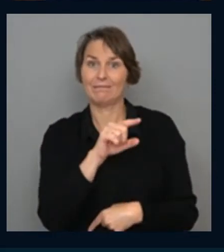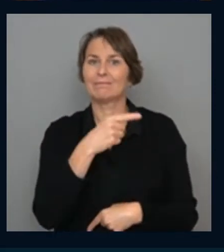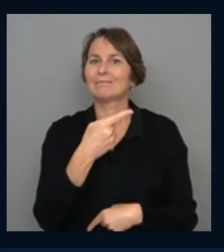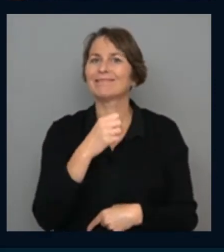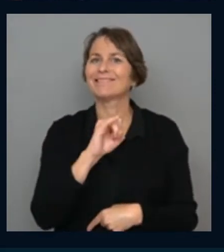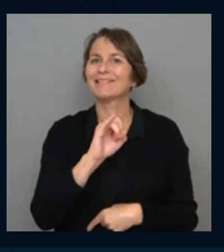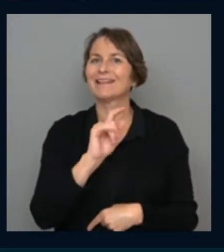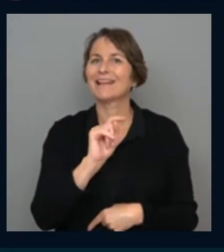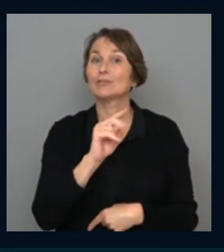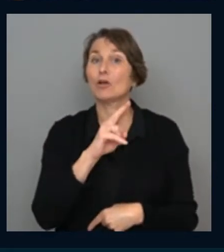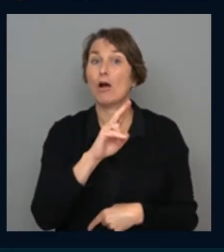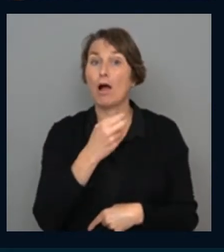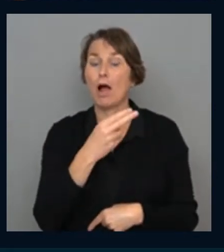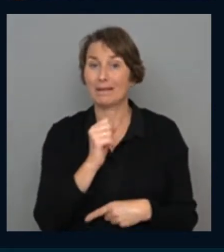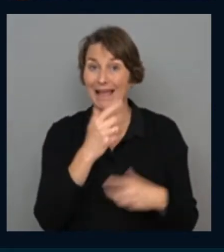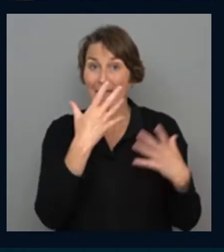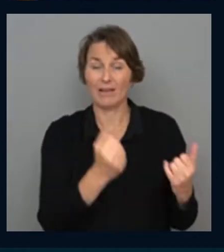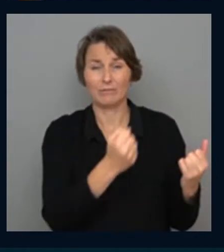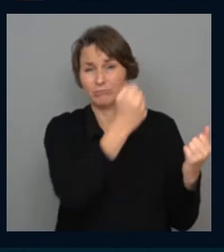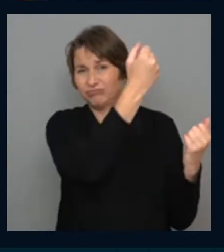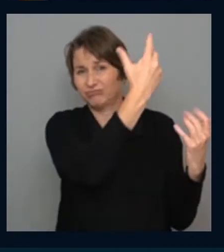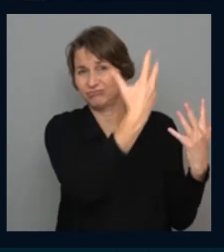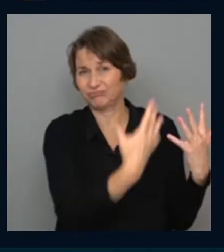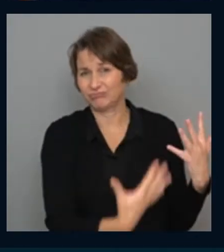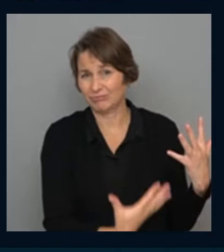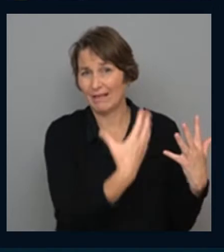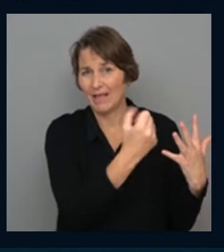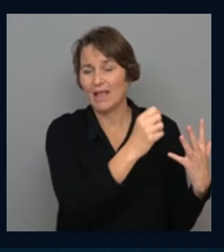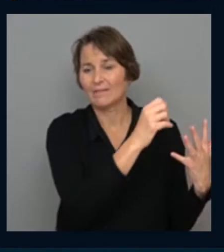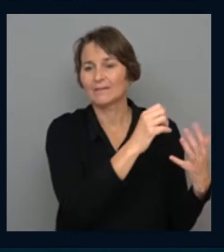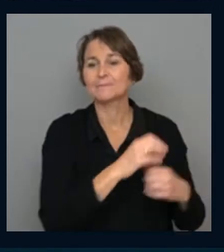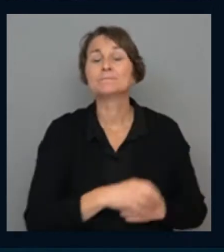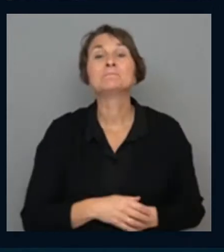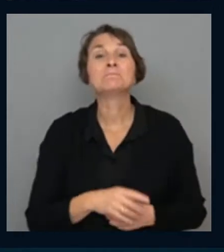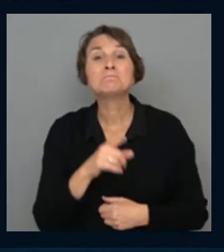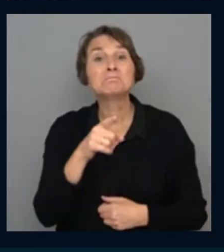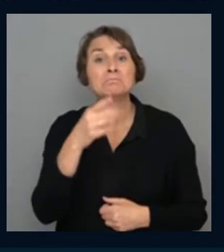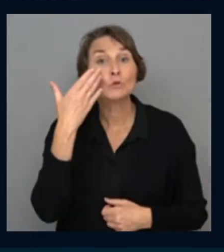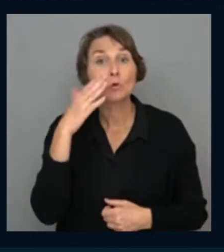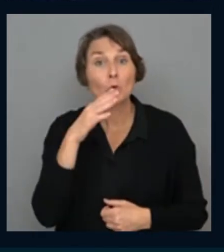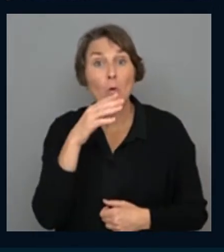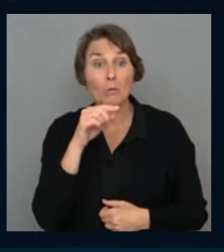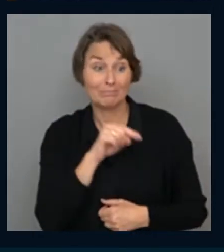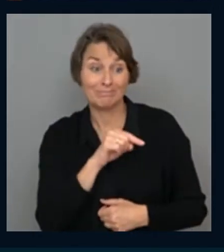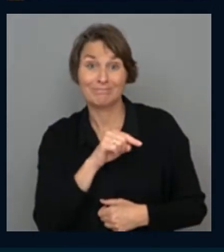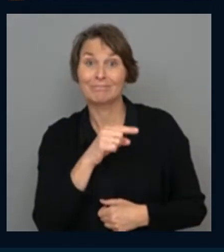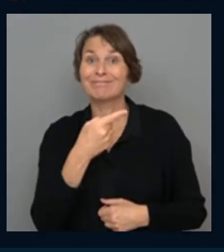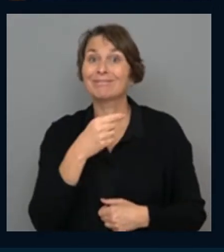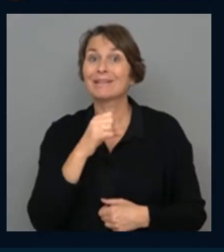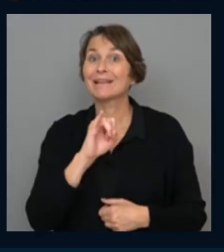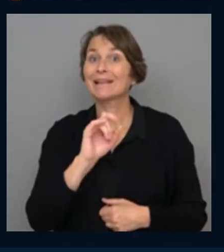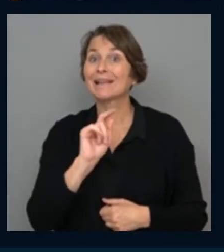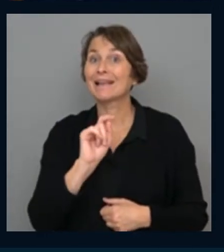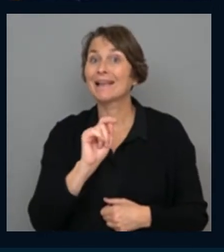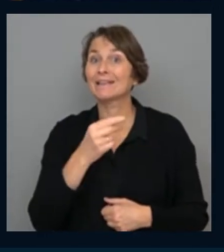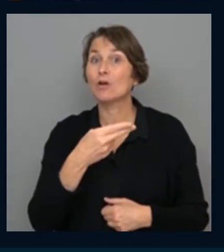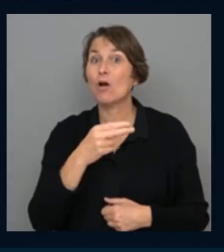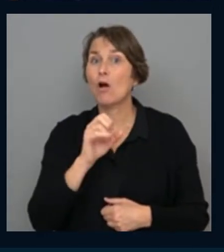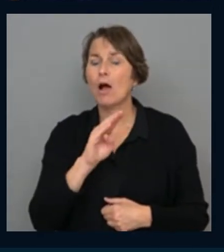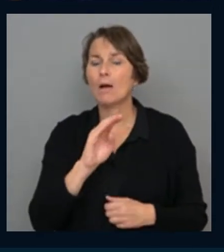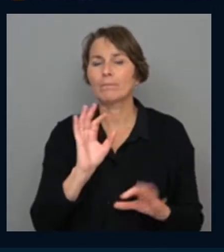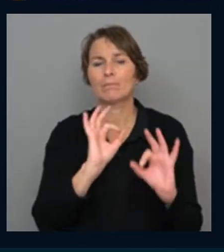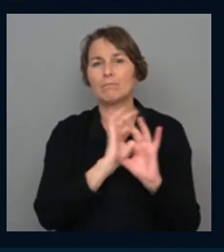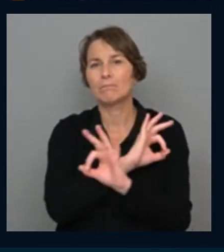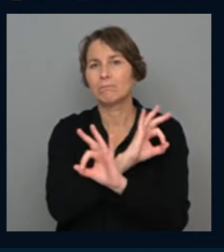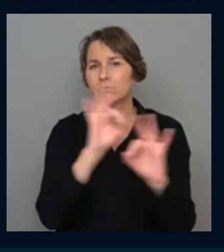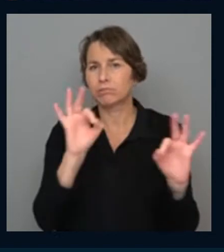across. So I'm going to leave it in GitHub. And if you're not familiar with GitHub, it is a great source code tool. I'll go through